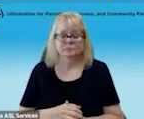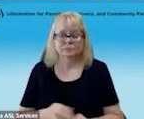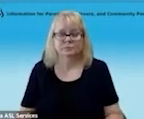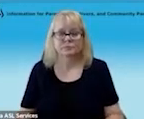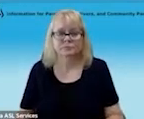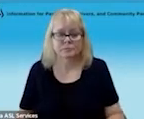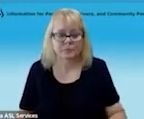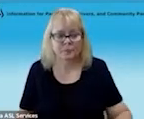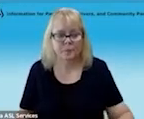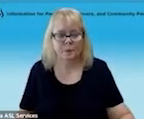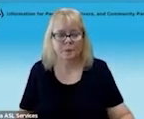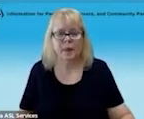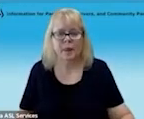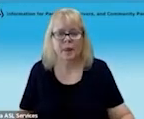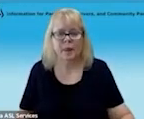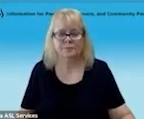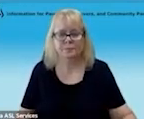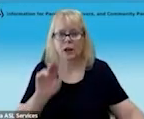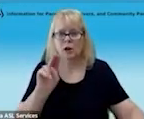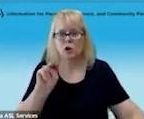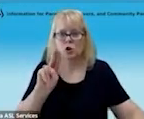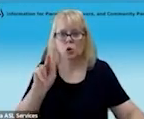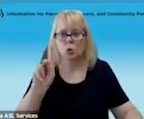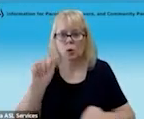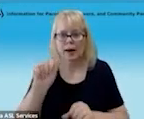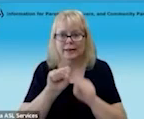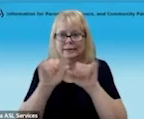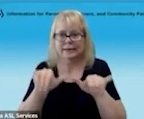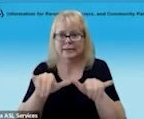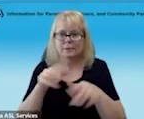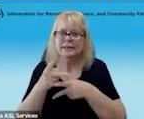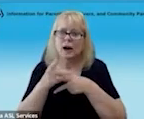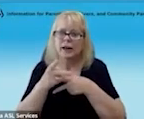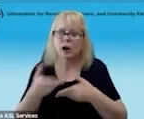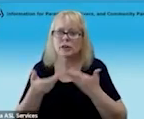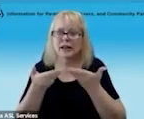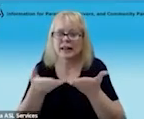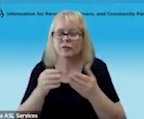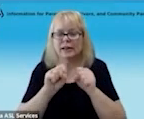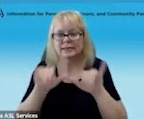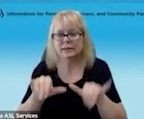earlier, we definitely have some very remote locations that we serve. Next slide, please.